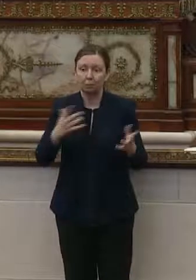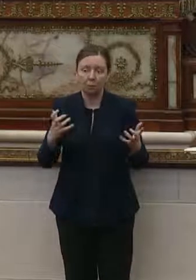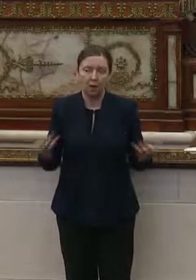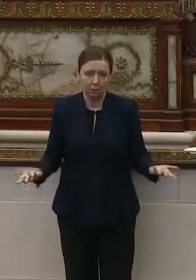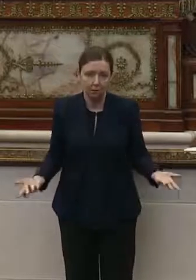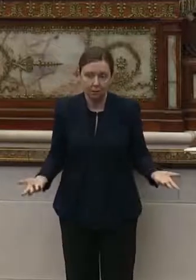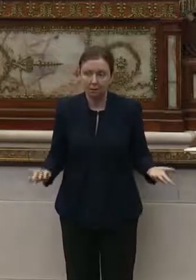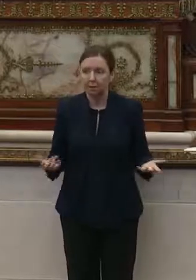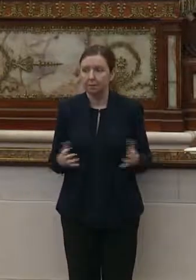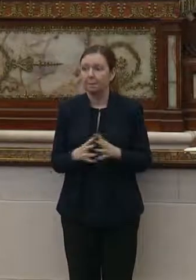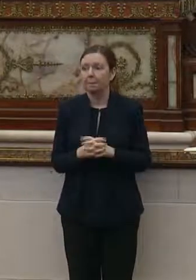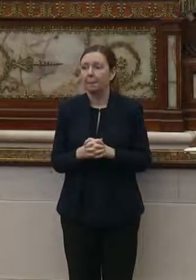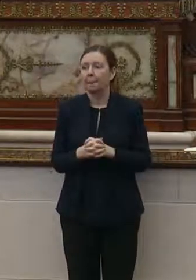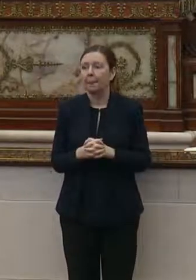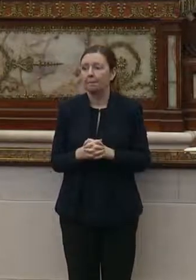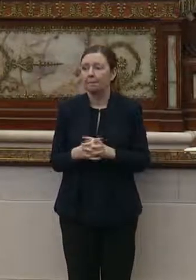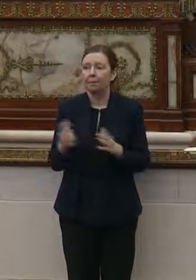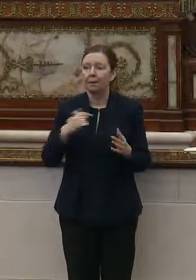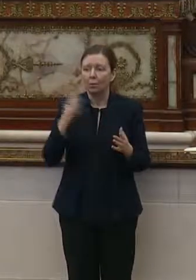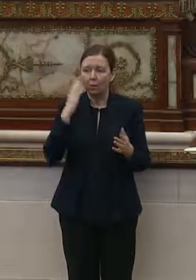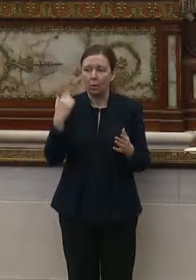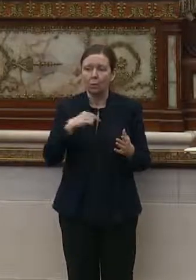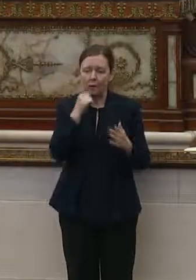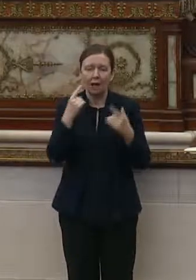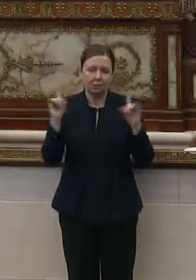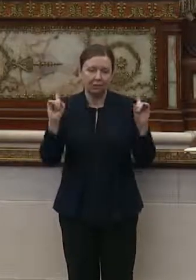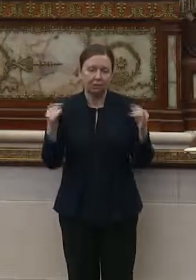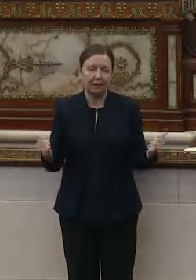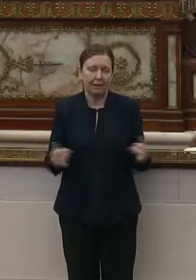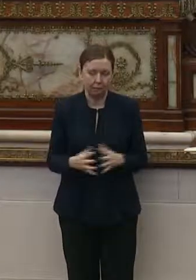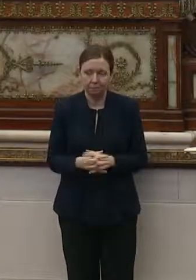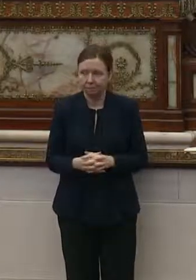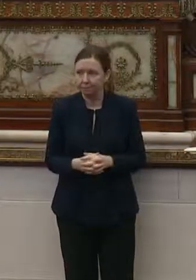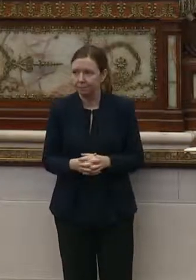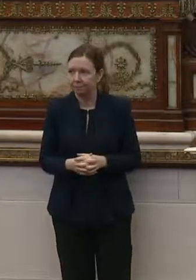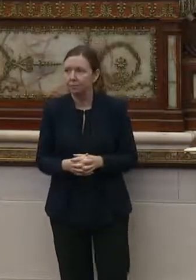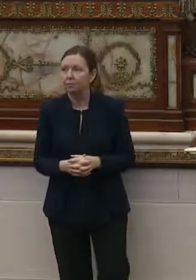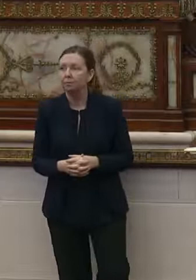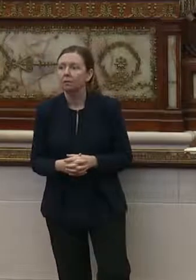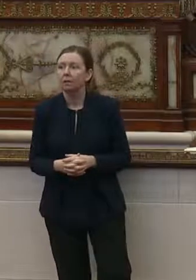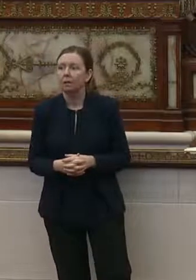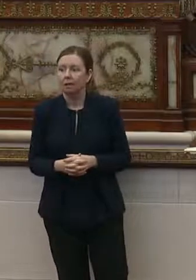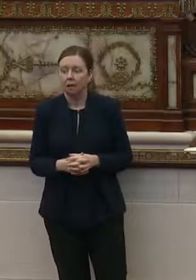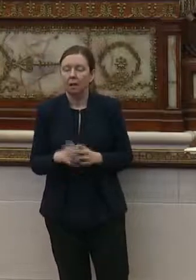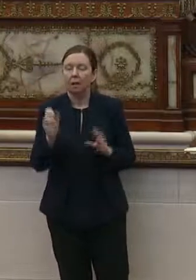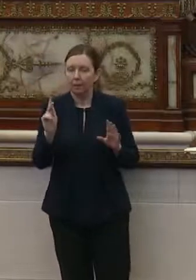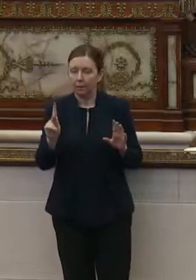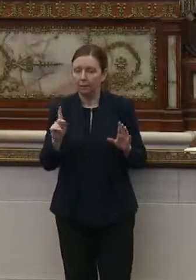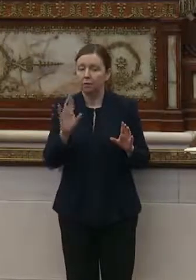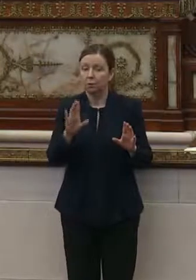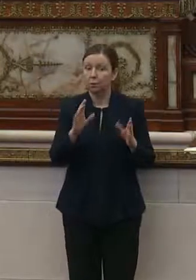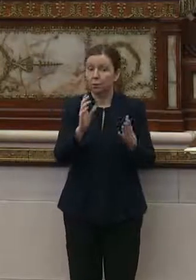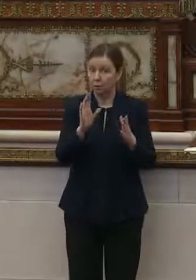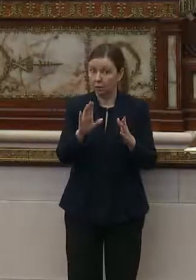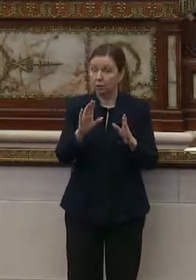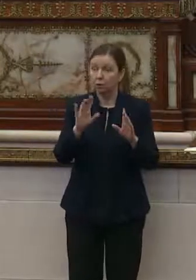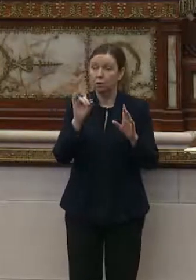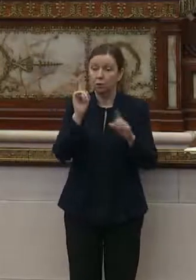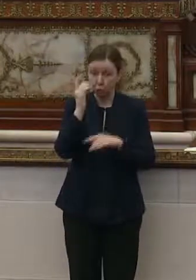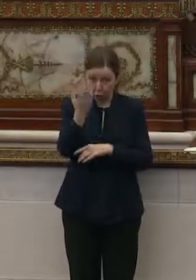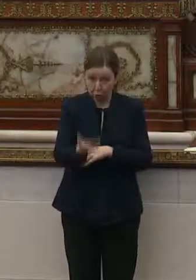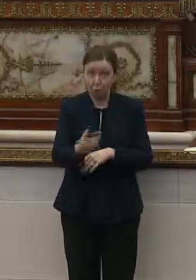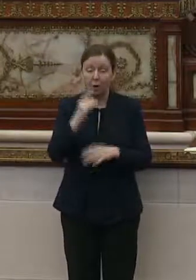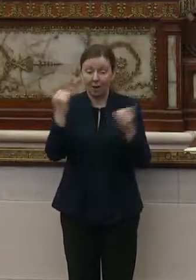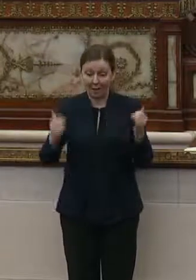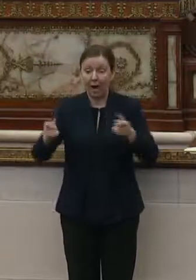which is the low-income minority population, which we know we're not reaching enough of right now. Okay, so to confirm your response, you are now in